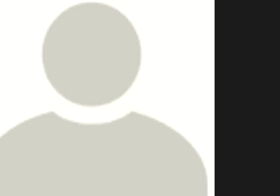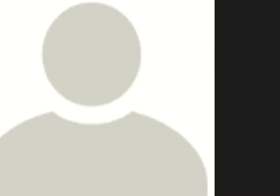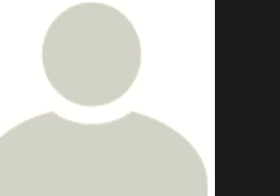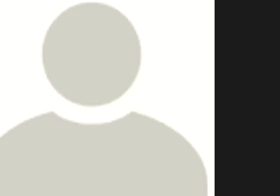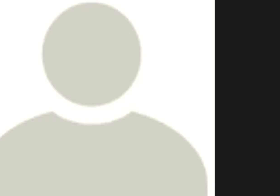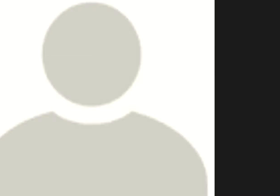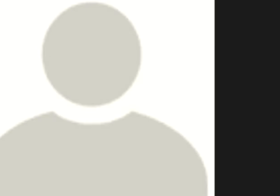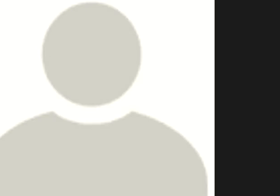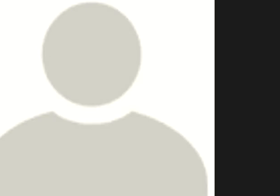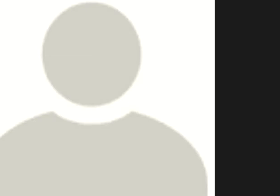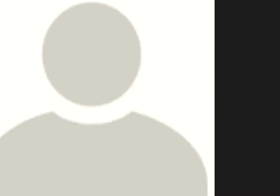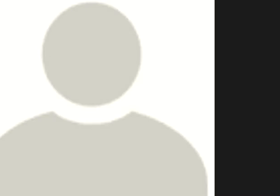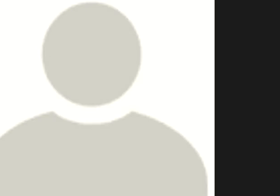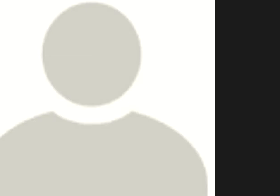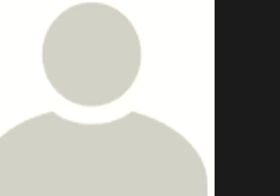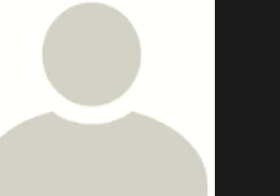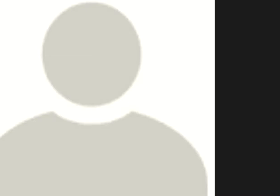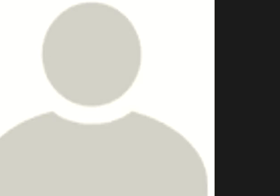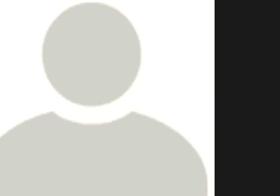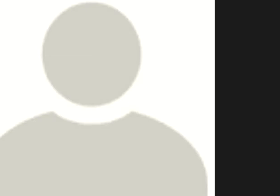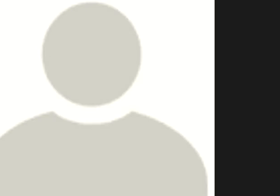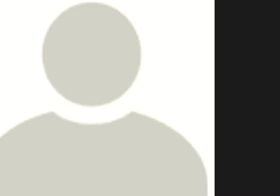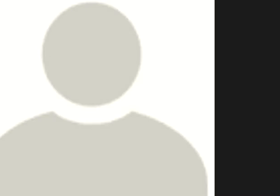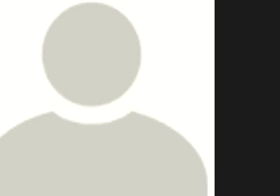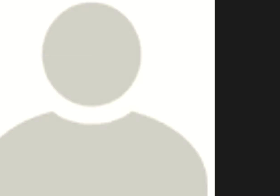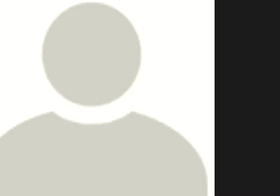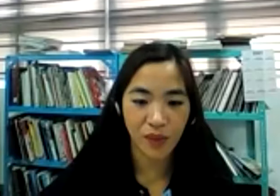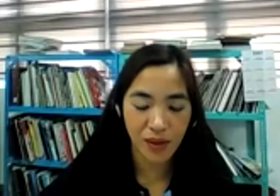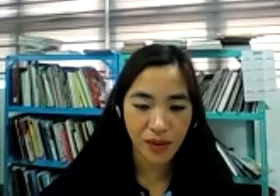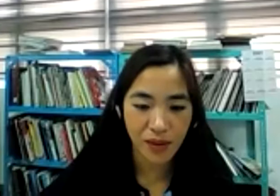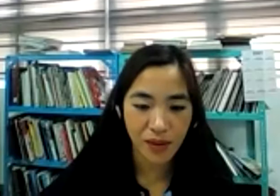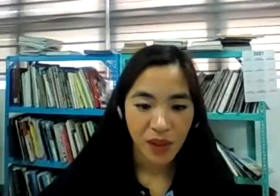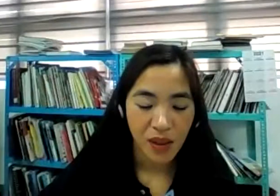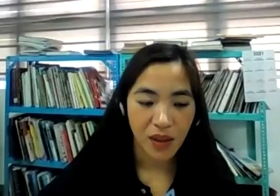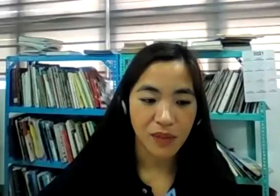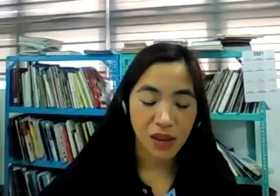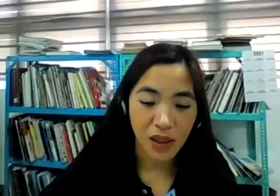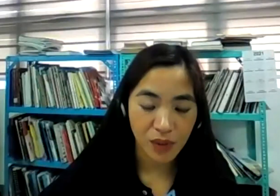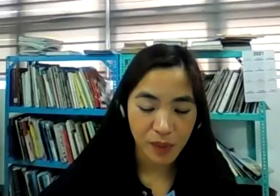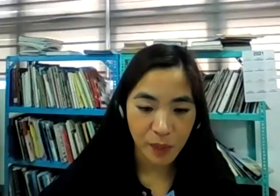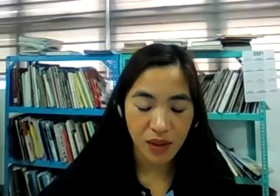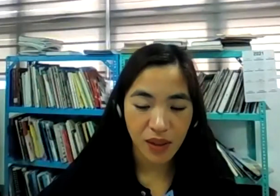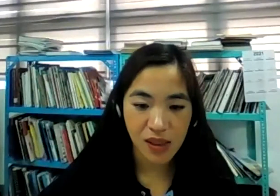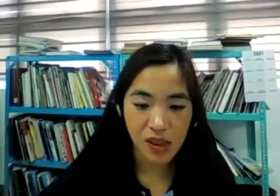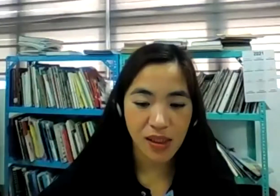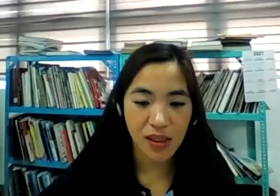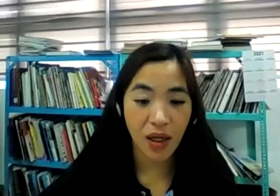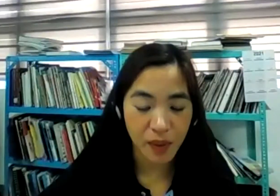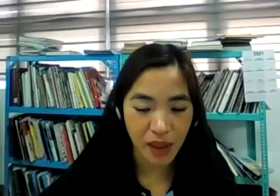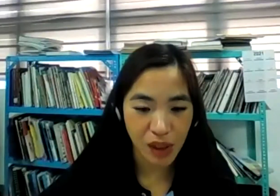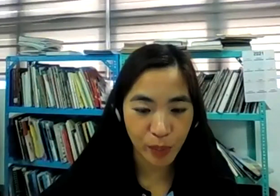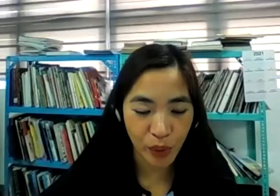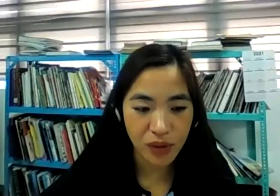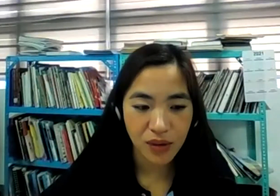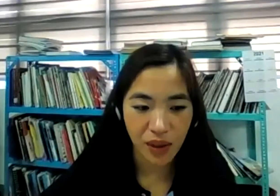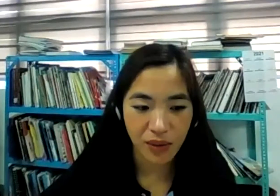po namin pwedeng isend yung buo po na libro since we are covered with intellectual property rights tsaka sa